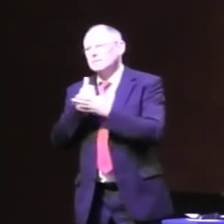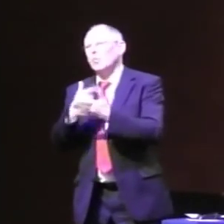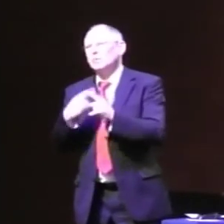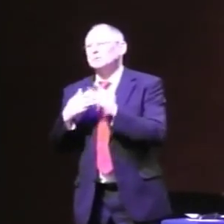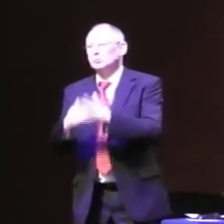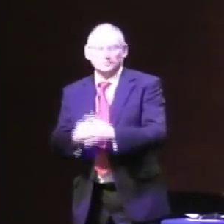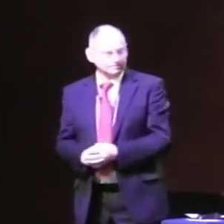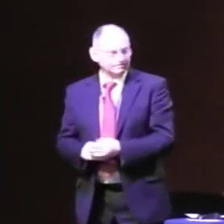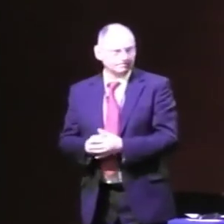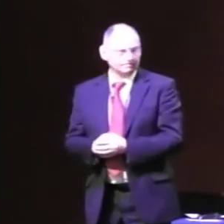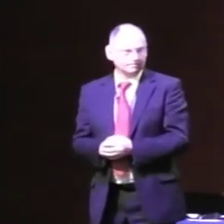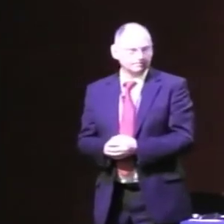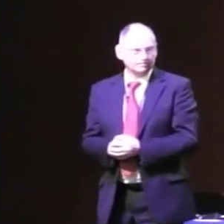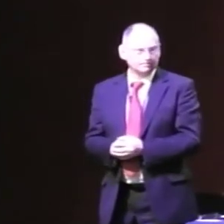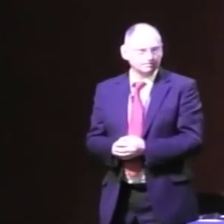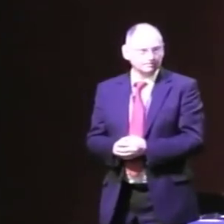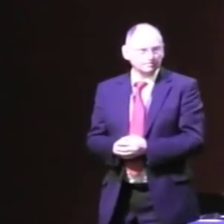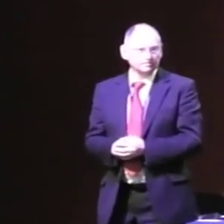motion.